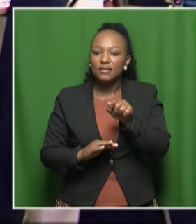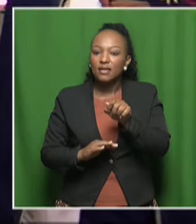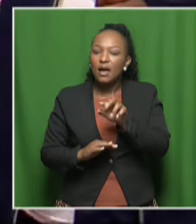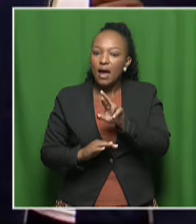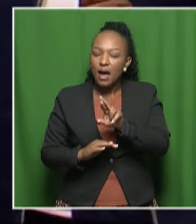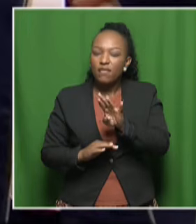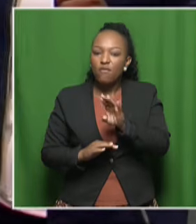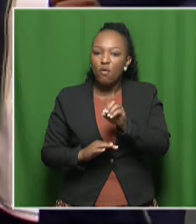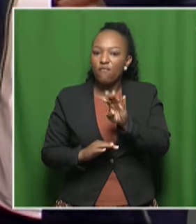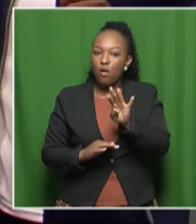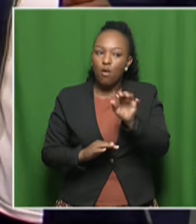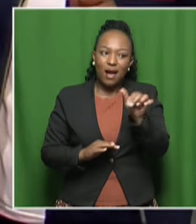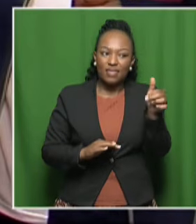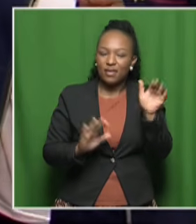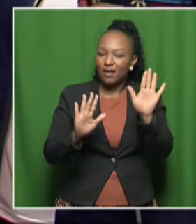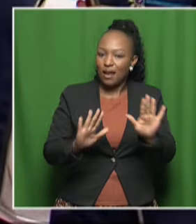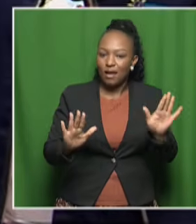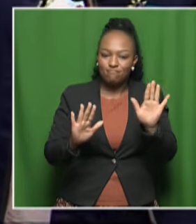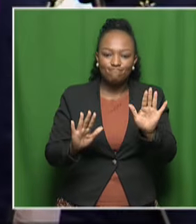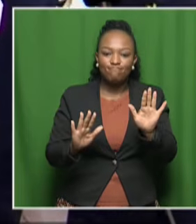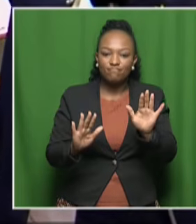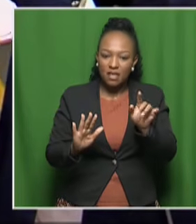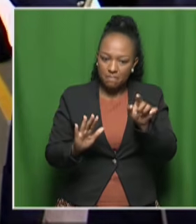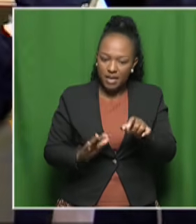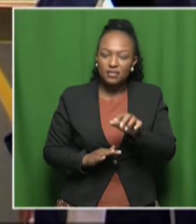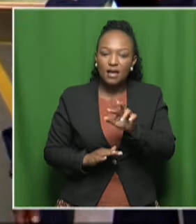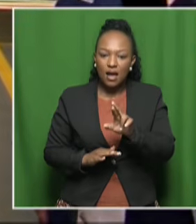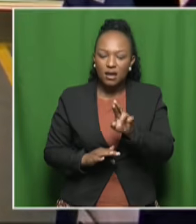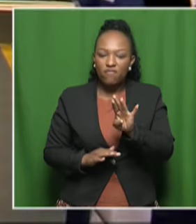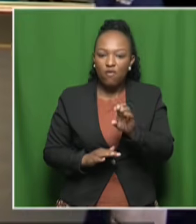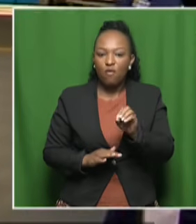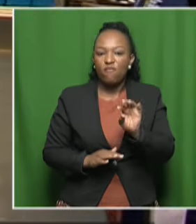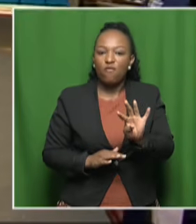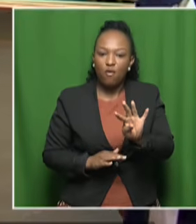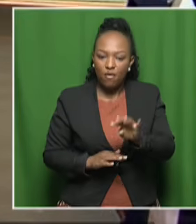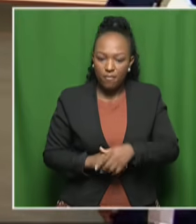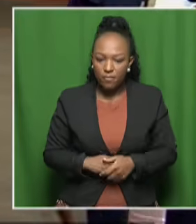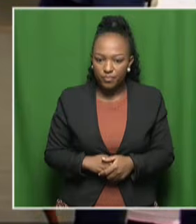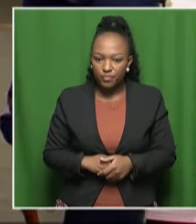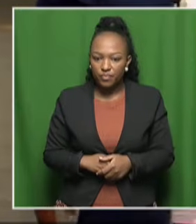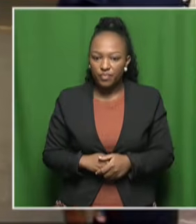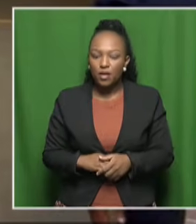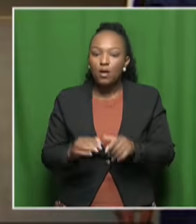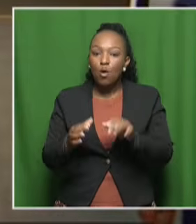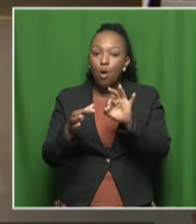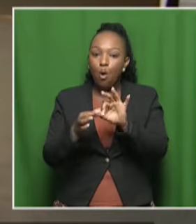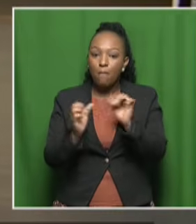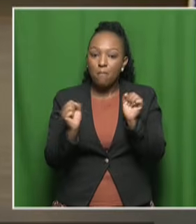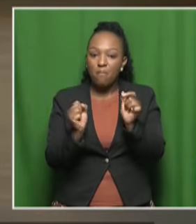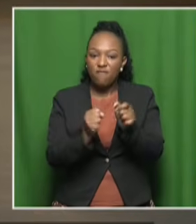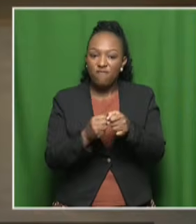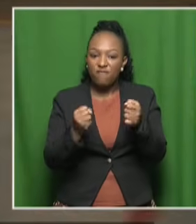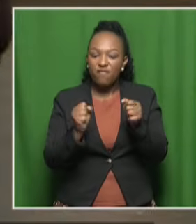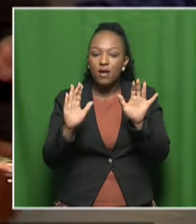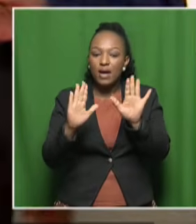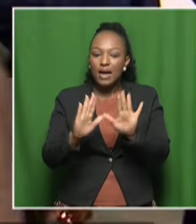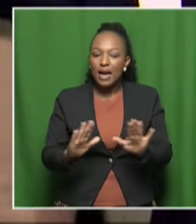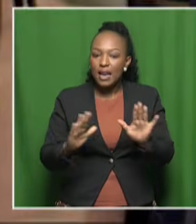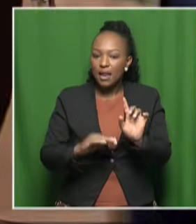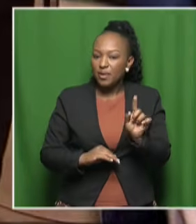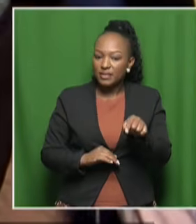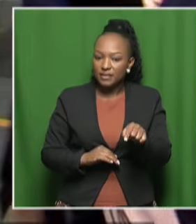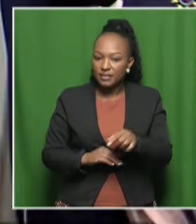gas that has this color. So it must be an R404. So for fridges, domestic fridges, yes, what is the color of the